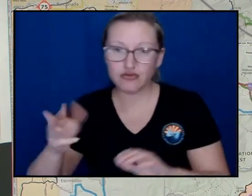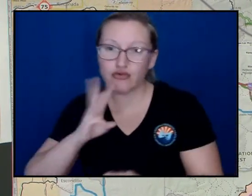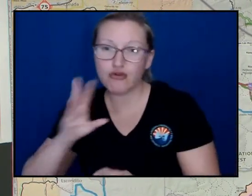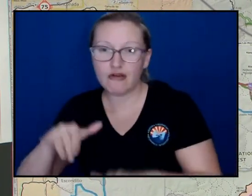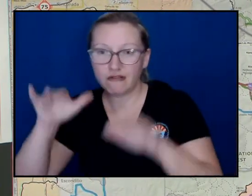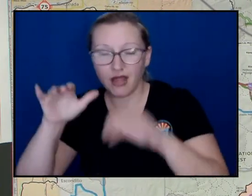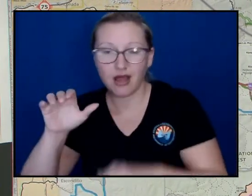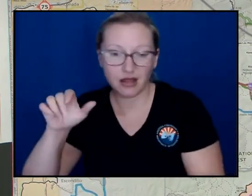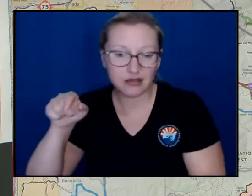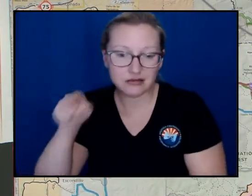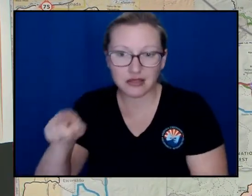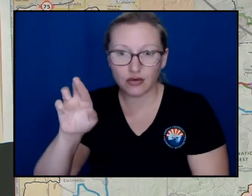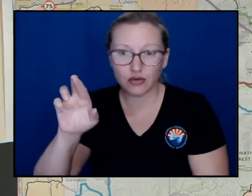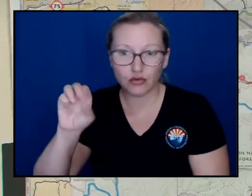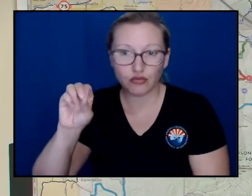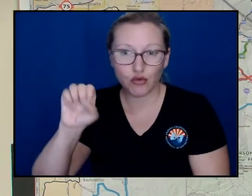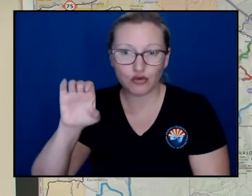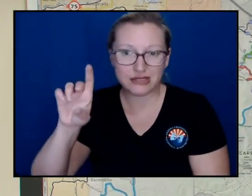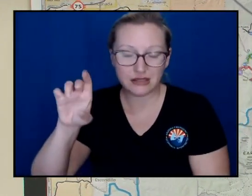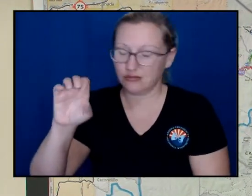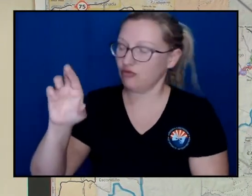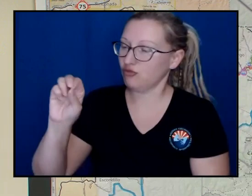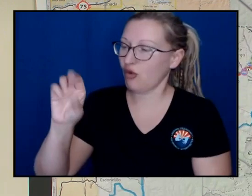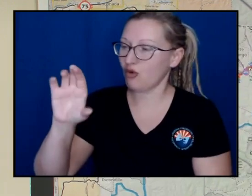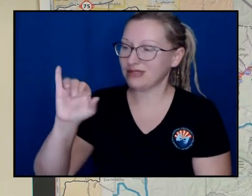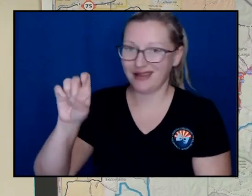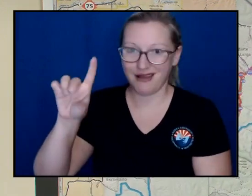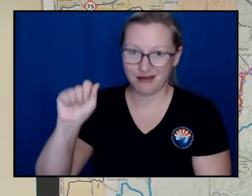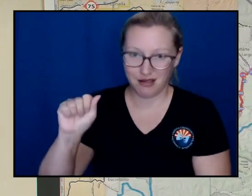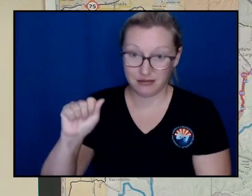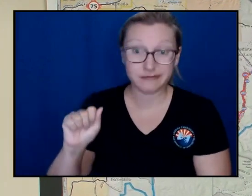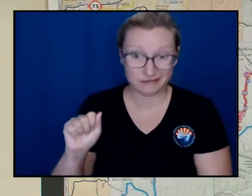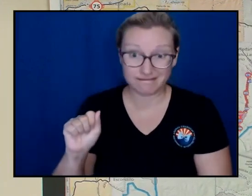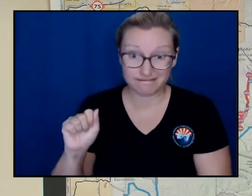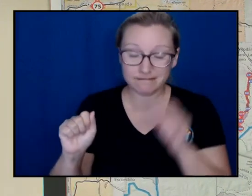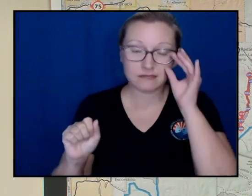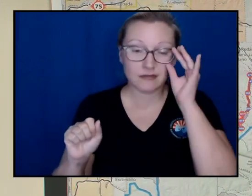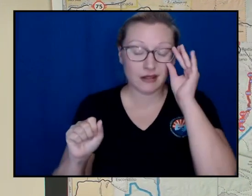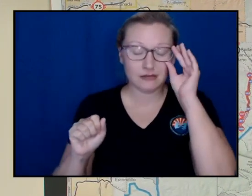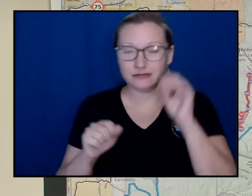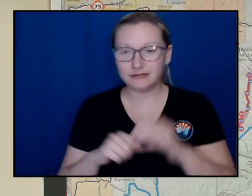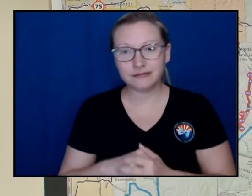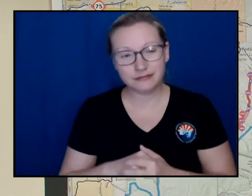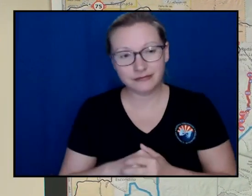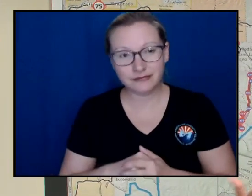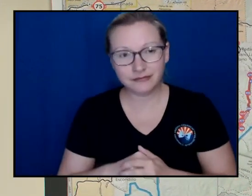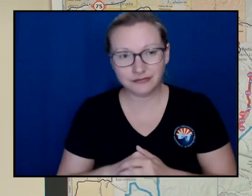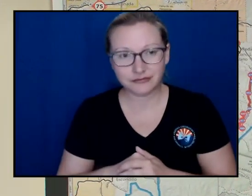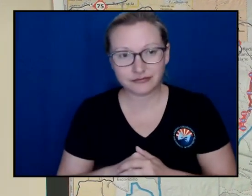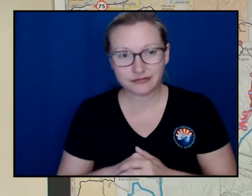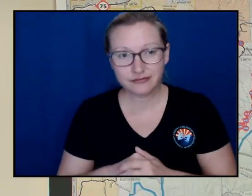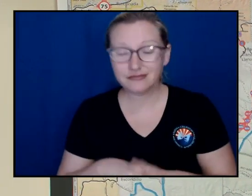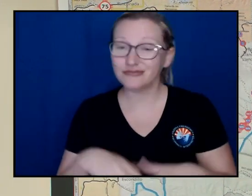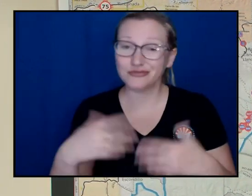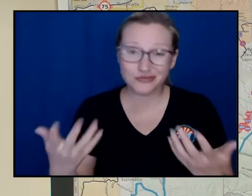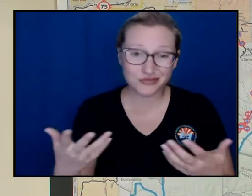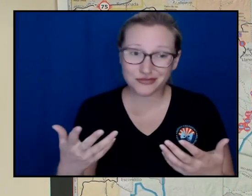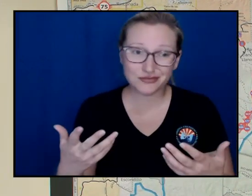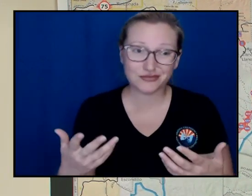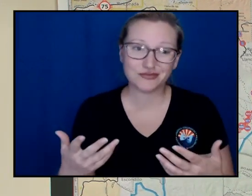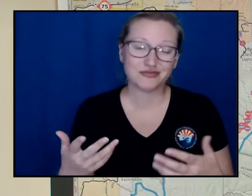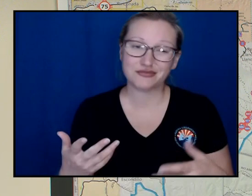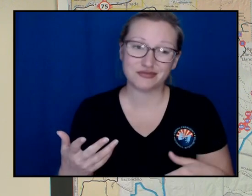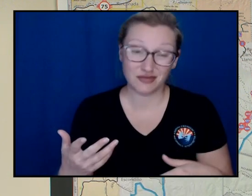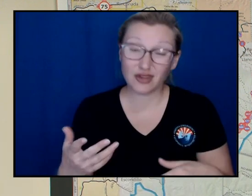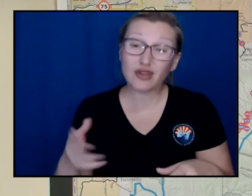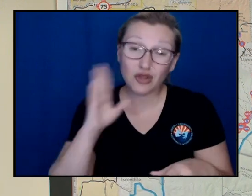Rosiada. The other thing to consider is that, we see this stuff going across